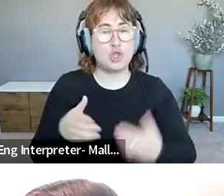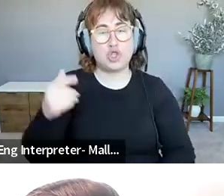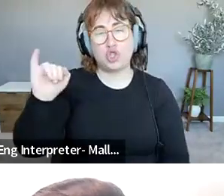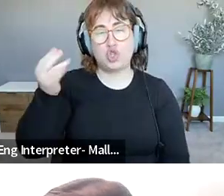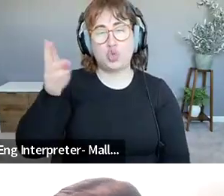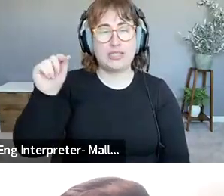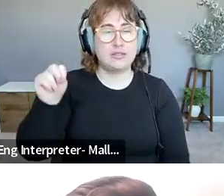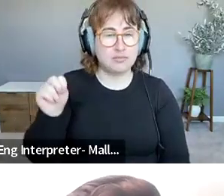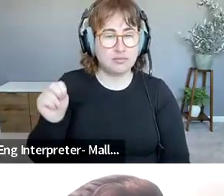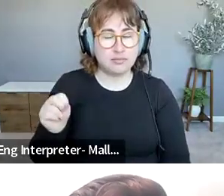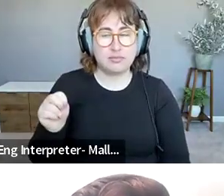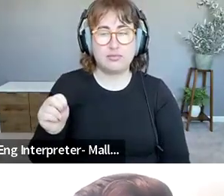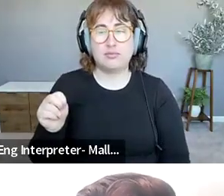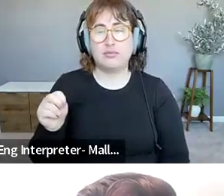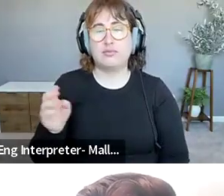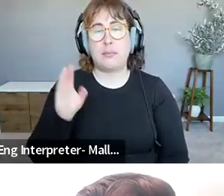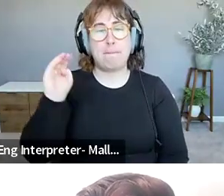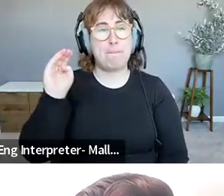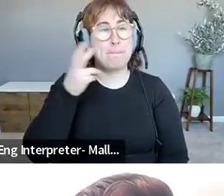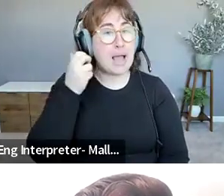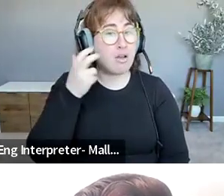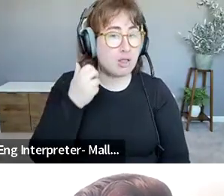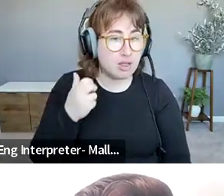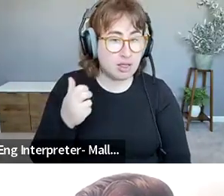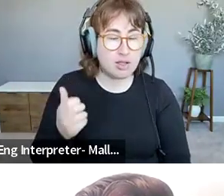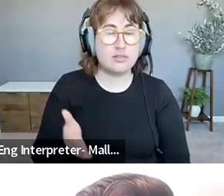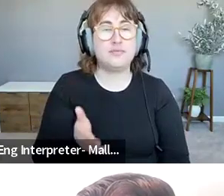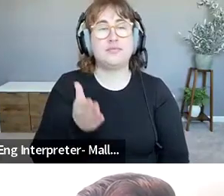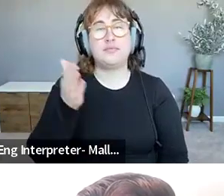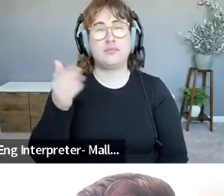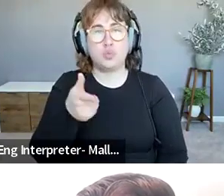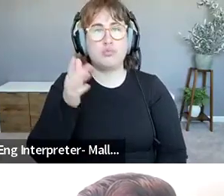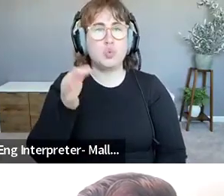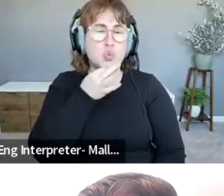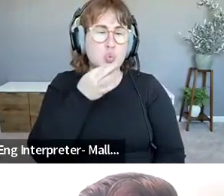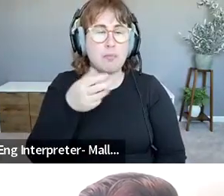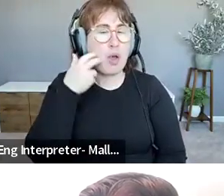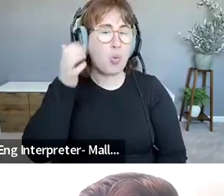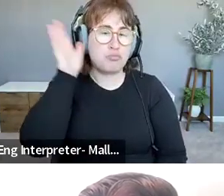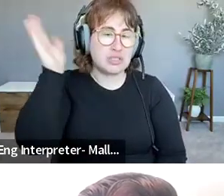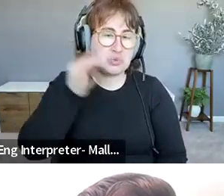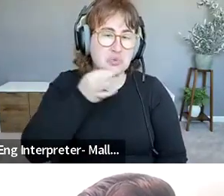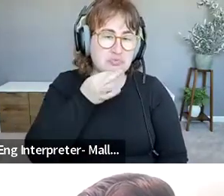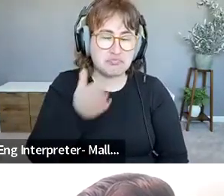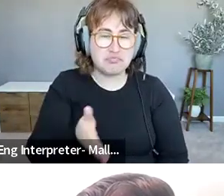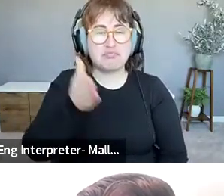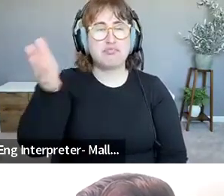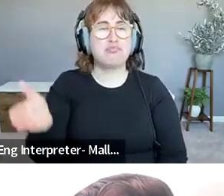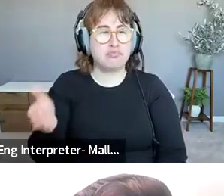Jordan on. We have Michael Mercado on, who you're going to hear from next. We've